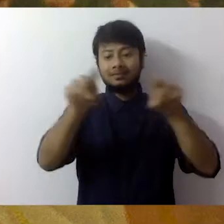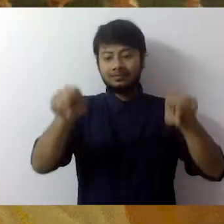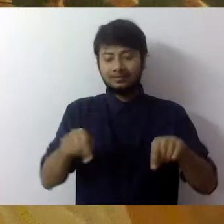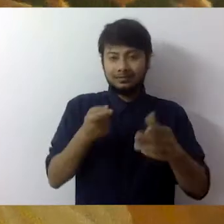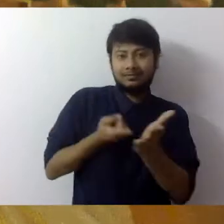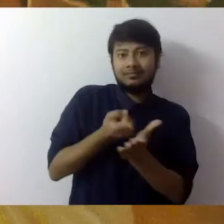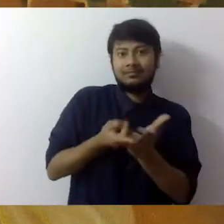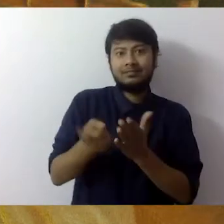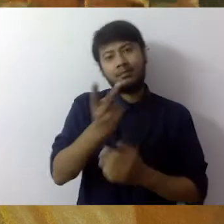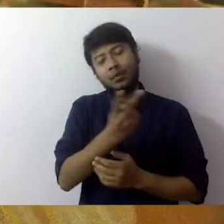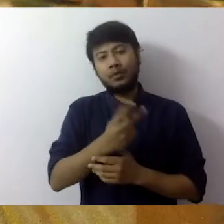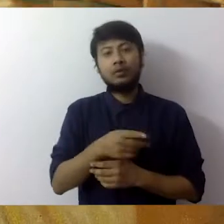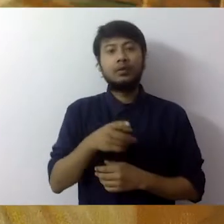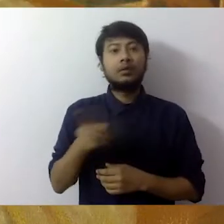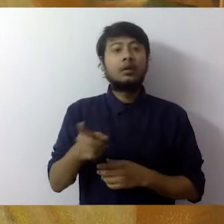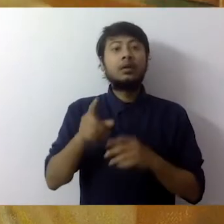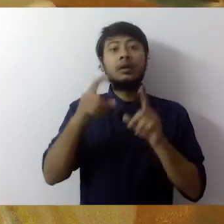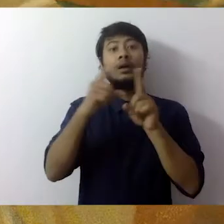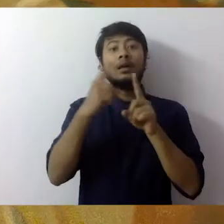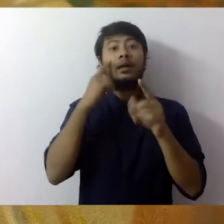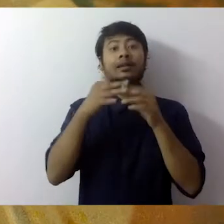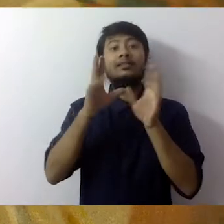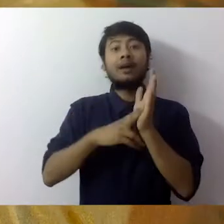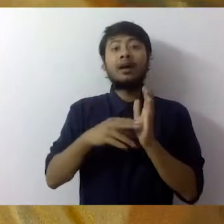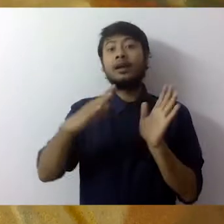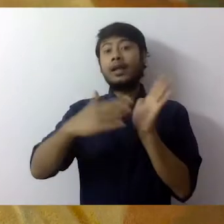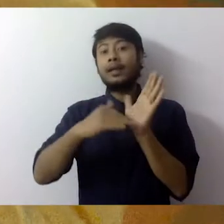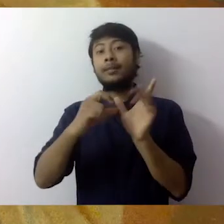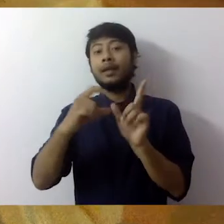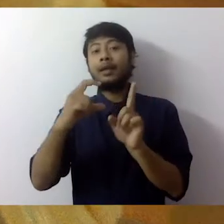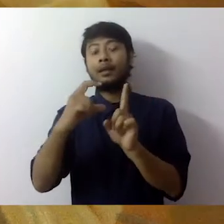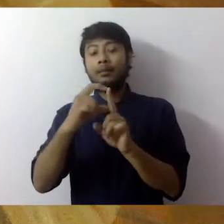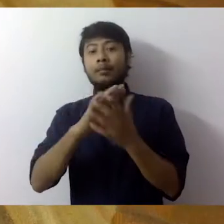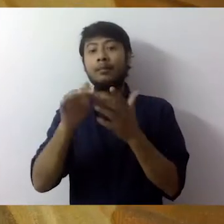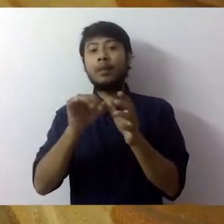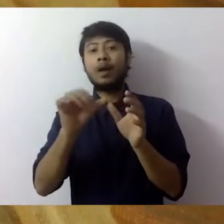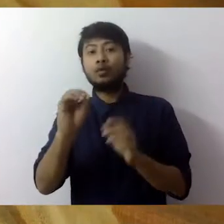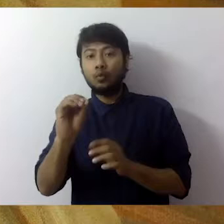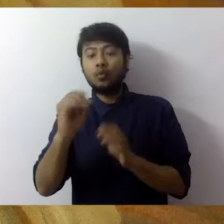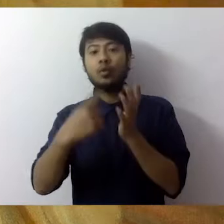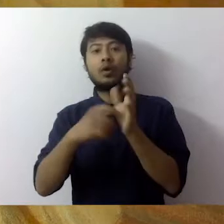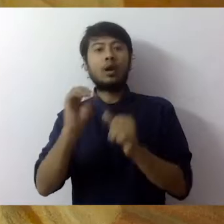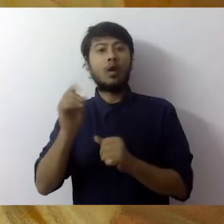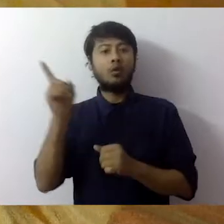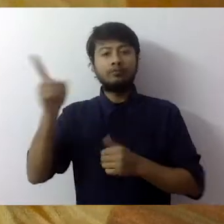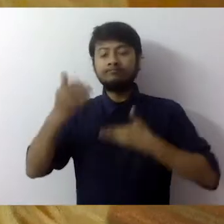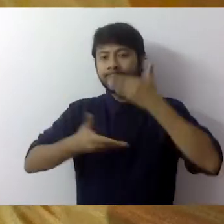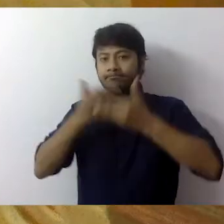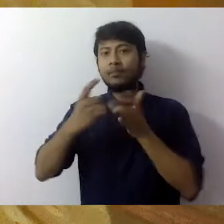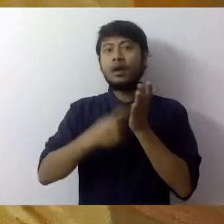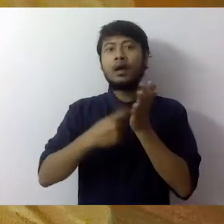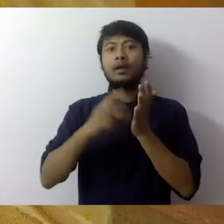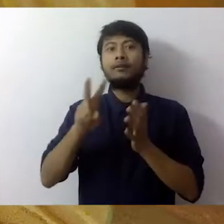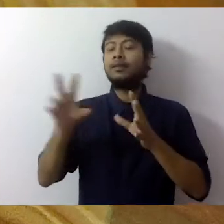Madhav Rao that he started a press in 1894, which emerged as one of the largest studios of its time with the most